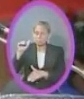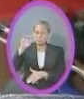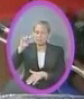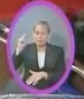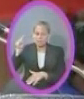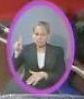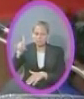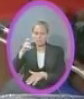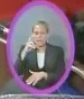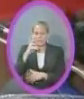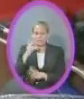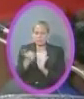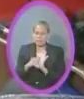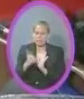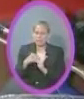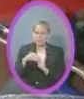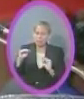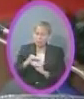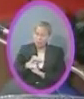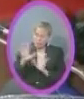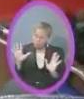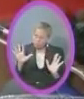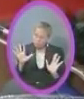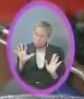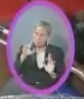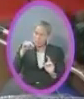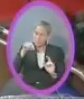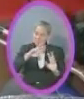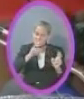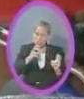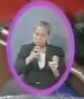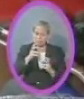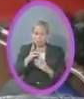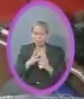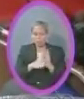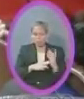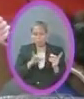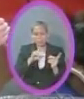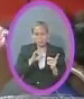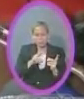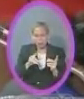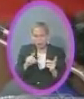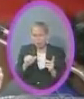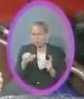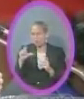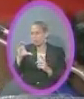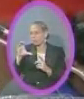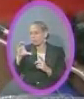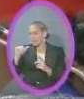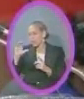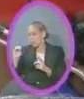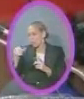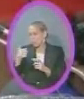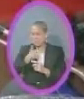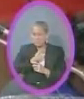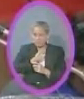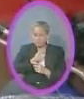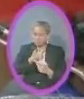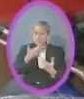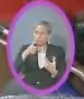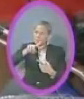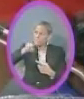clarity of information regarding this issue, whether through Ms. Ida Menescartaya, directly through our CAO, or myself,